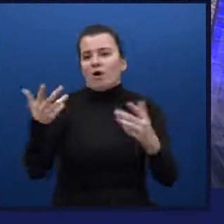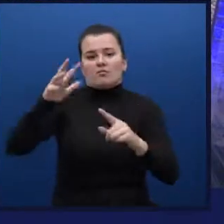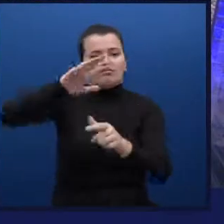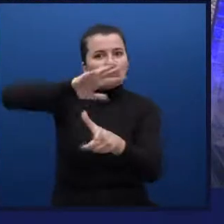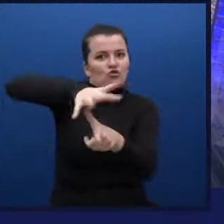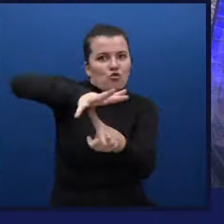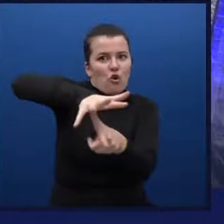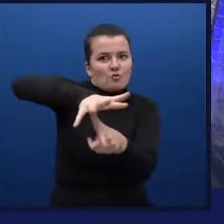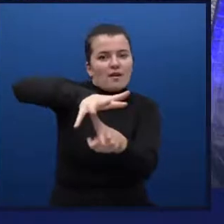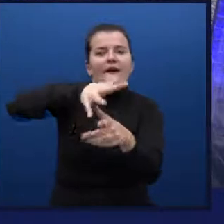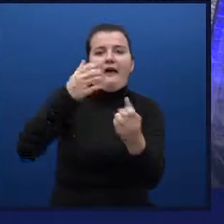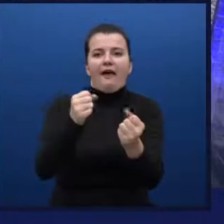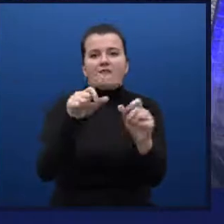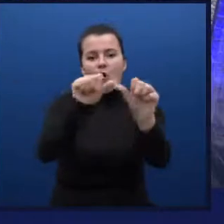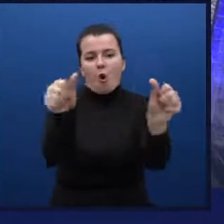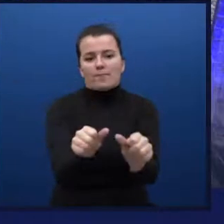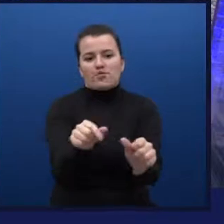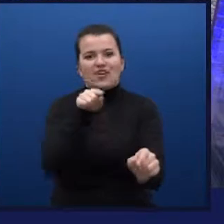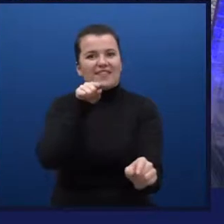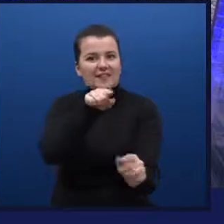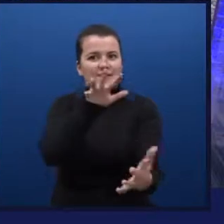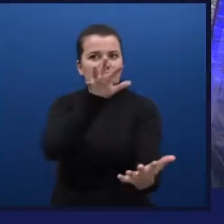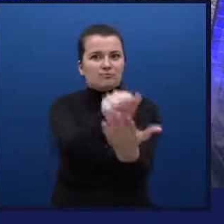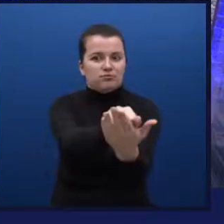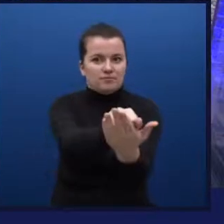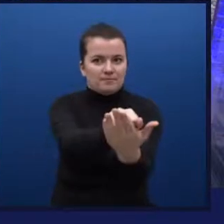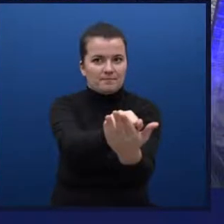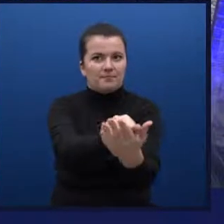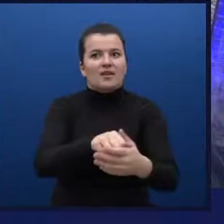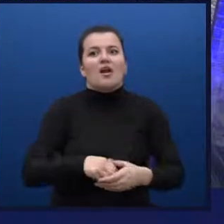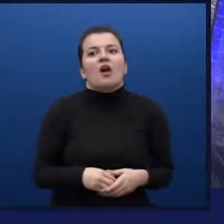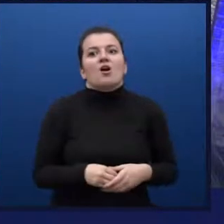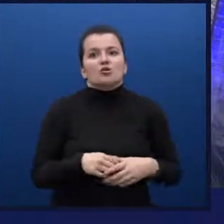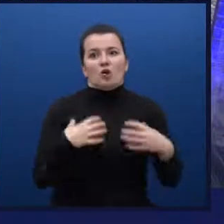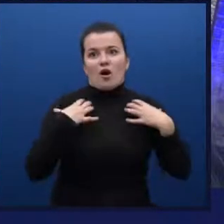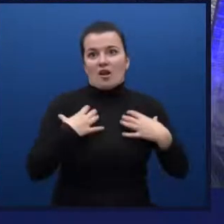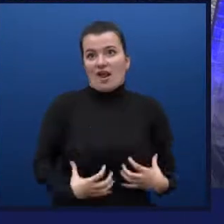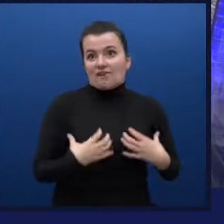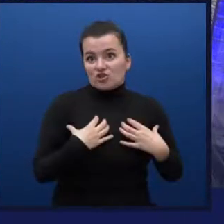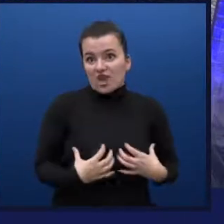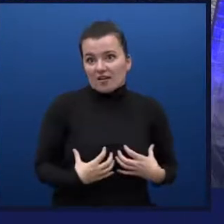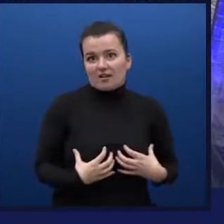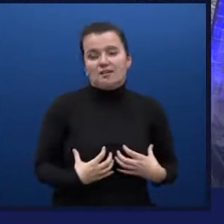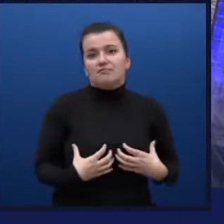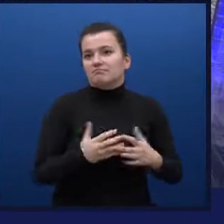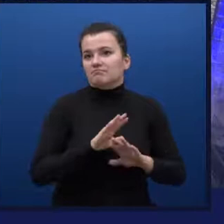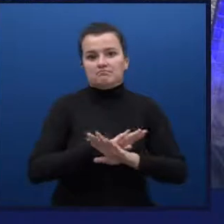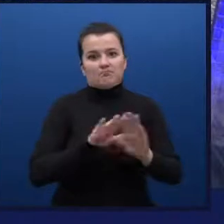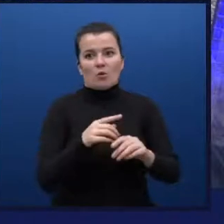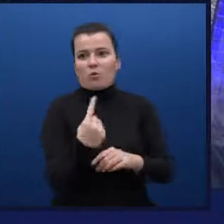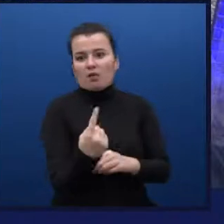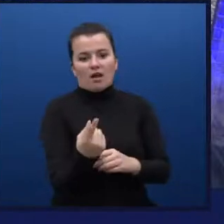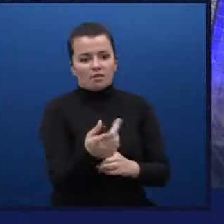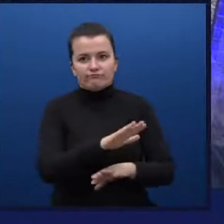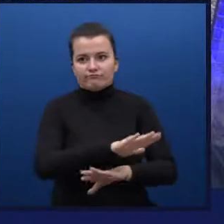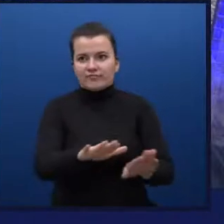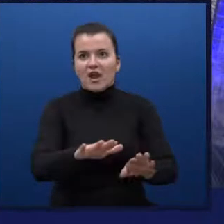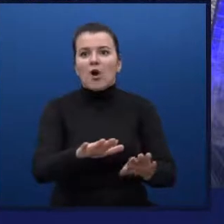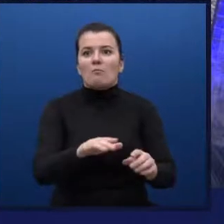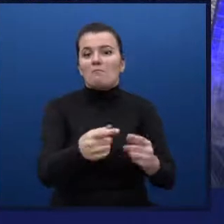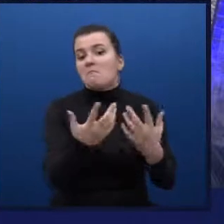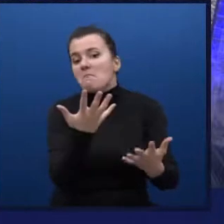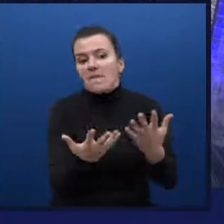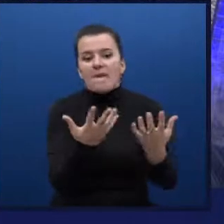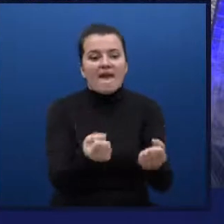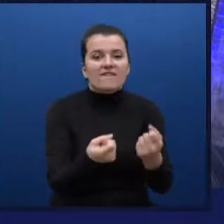had to follow that up with an IR scan because identification of a life jacket wasn't enough, because we can count 4 life jackets in the water, but you may or may not have